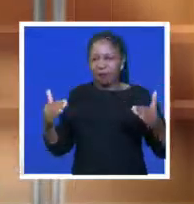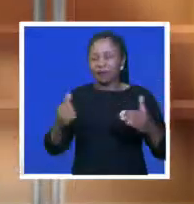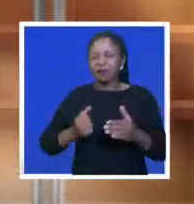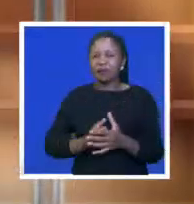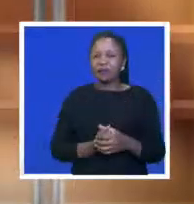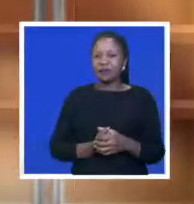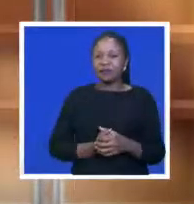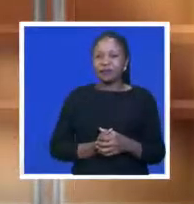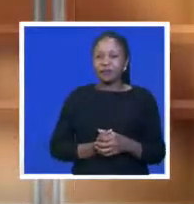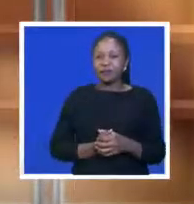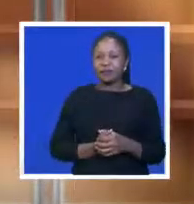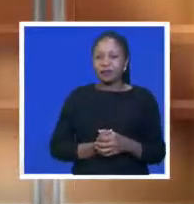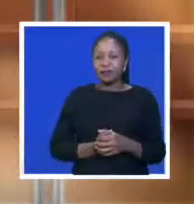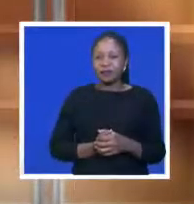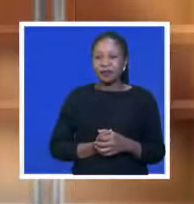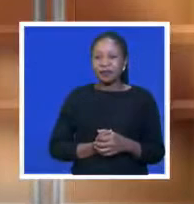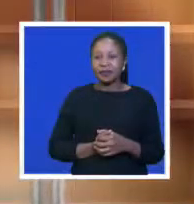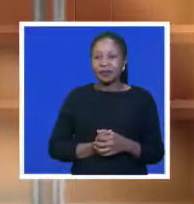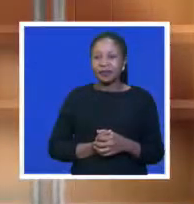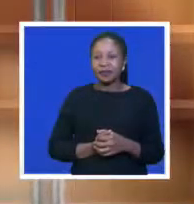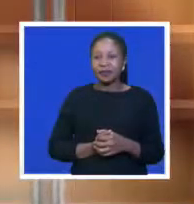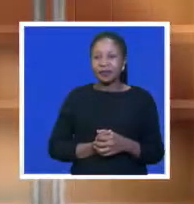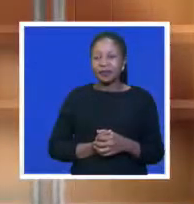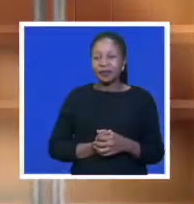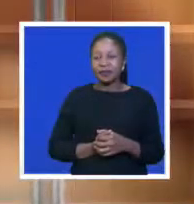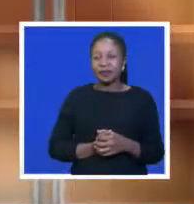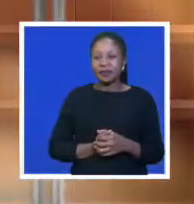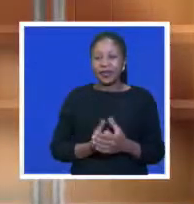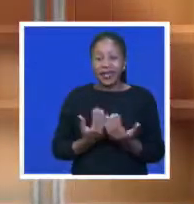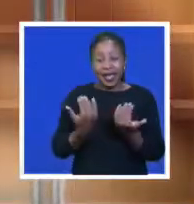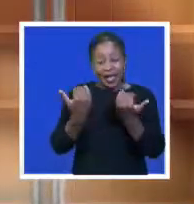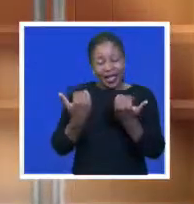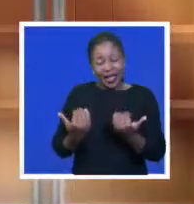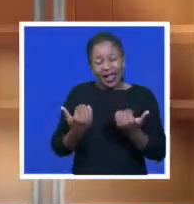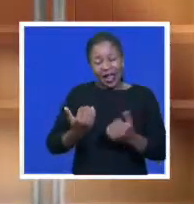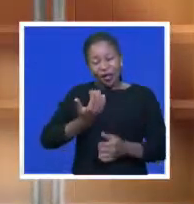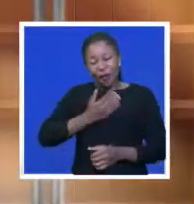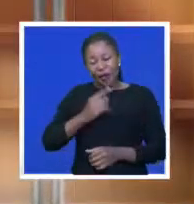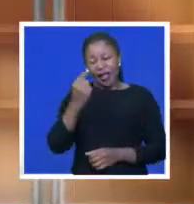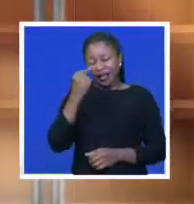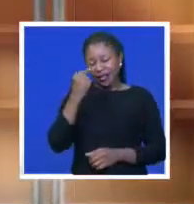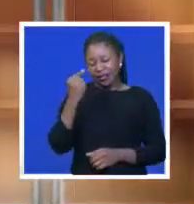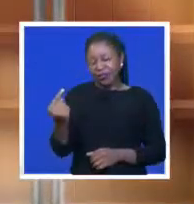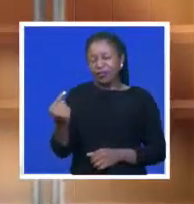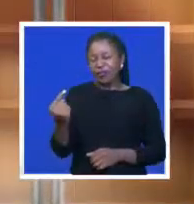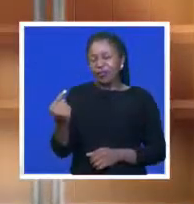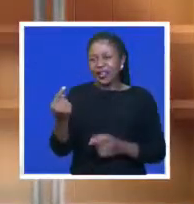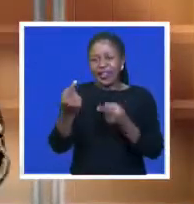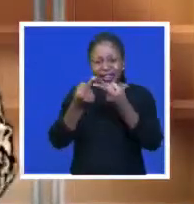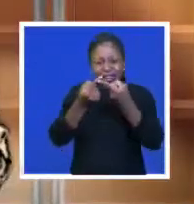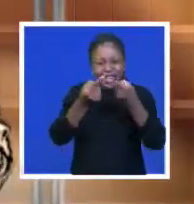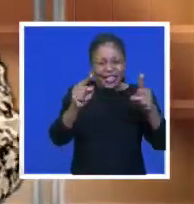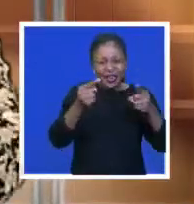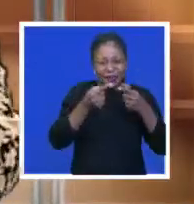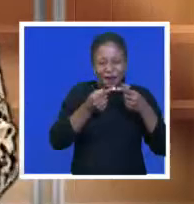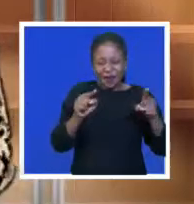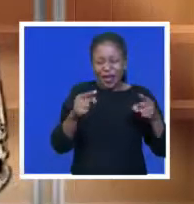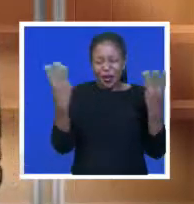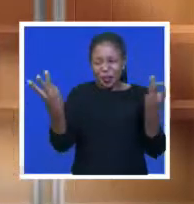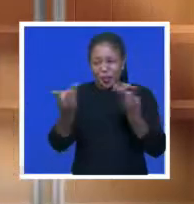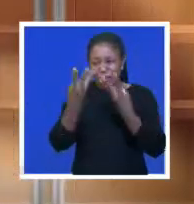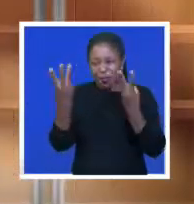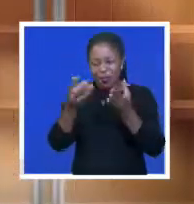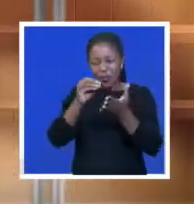Okay, we'll now look at the different characters in today's story. Remember,